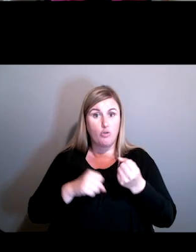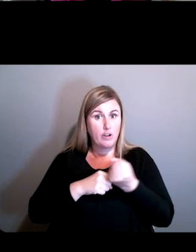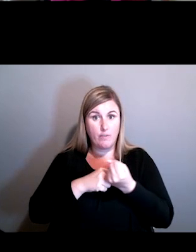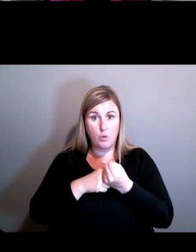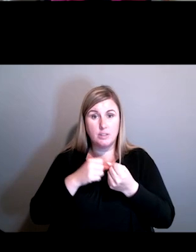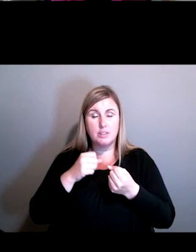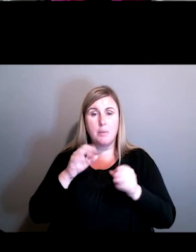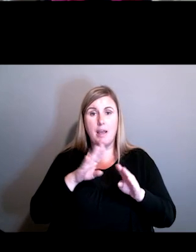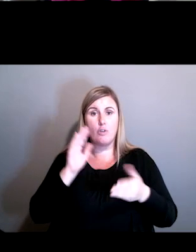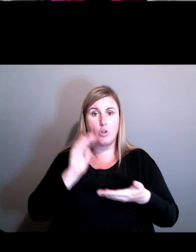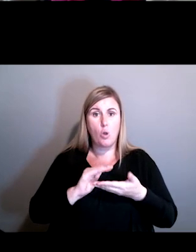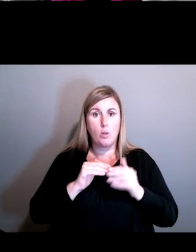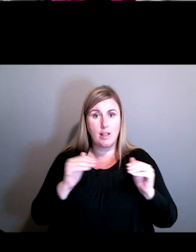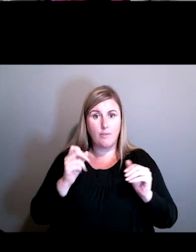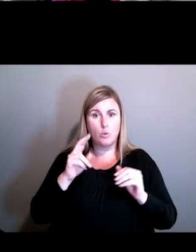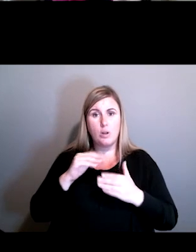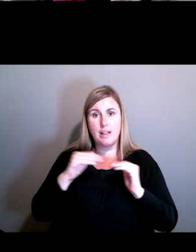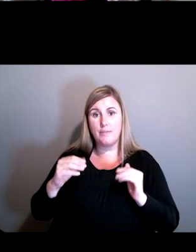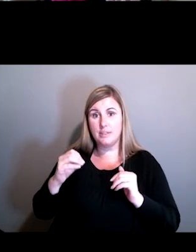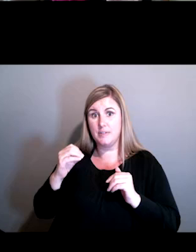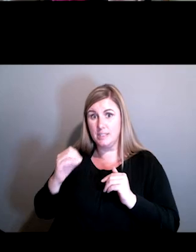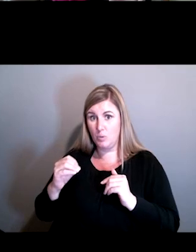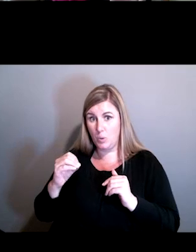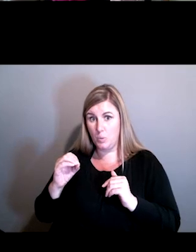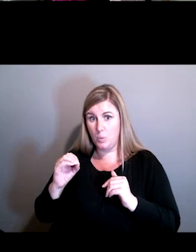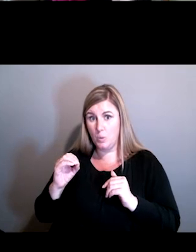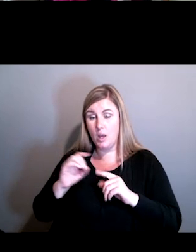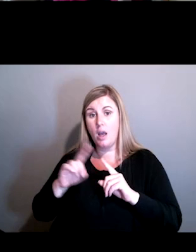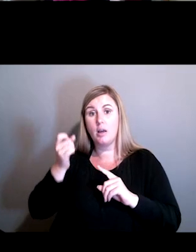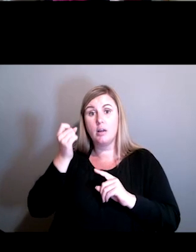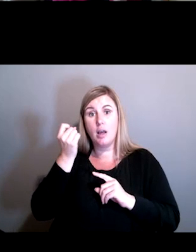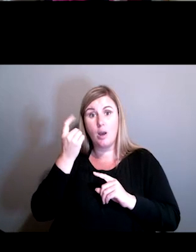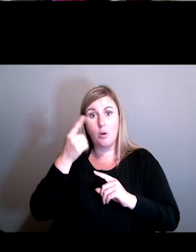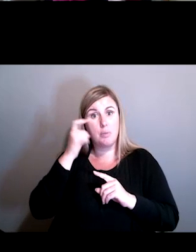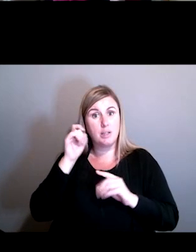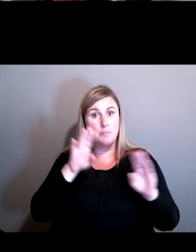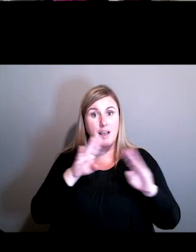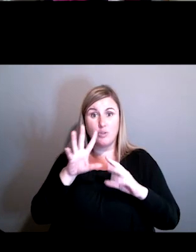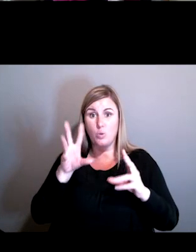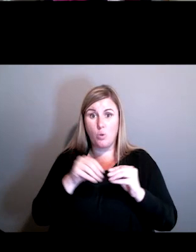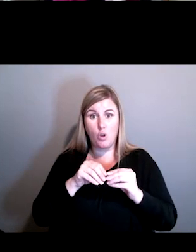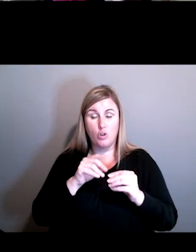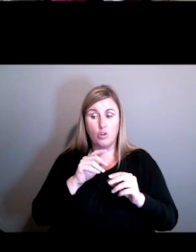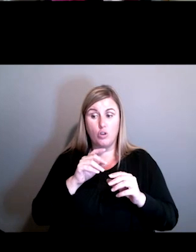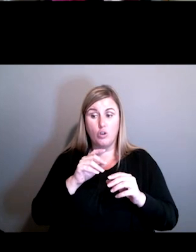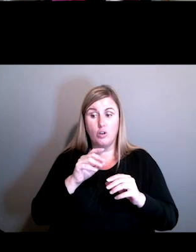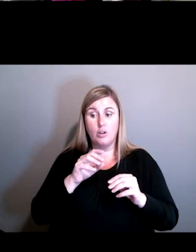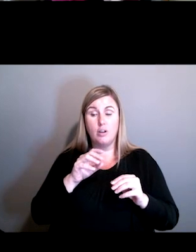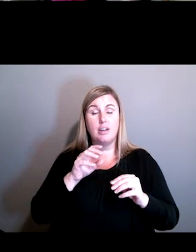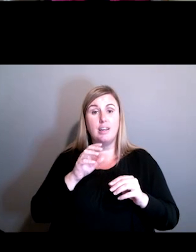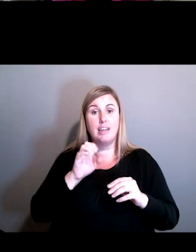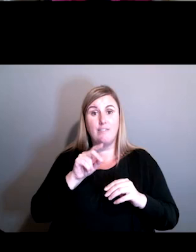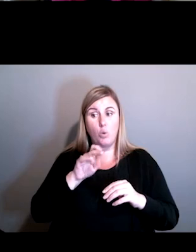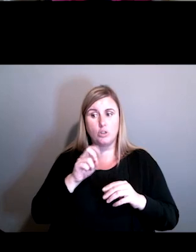0. However, because behavior is no longer reinforced, it also increases magnitude and variability